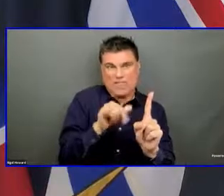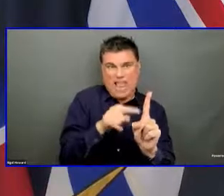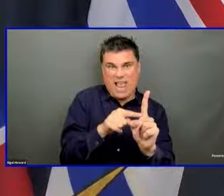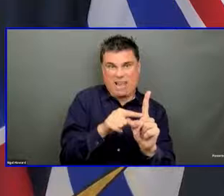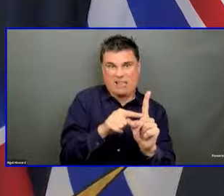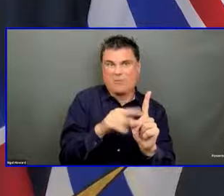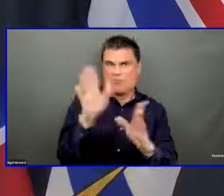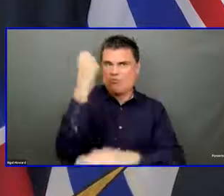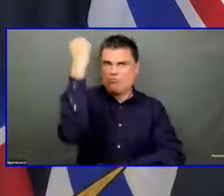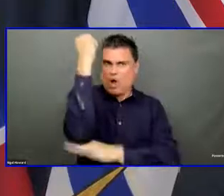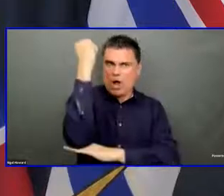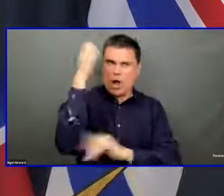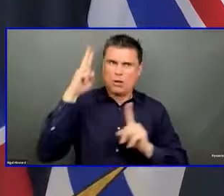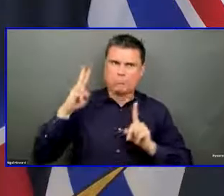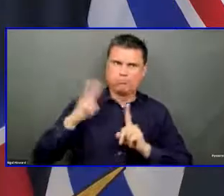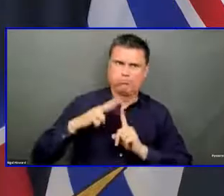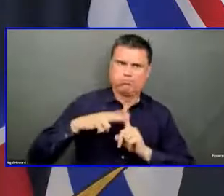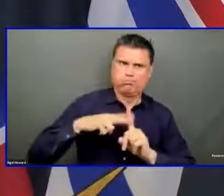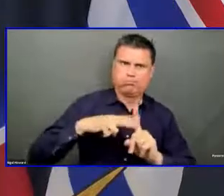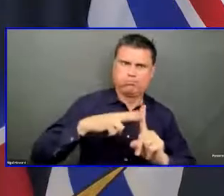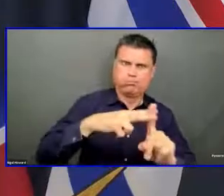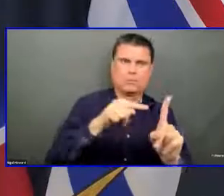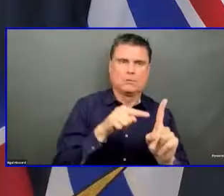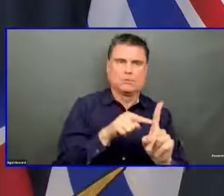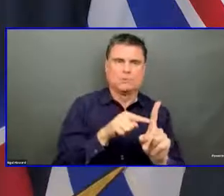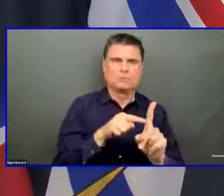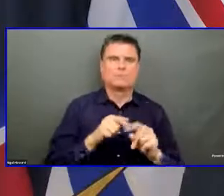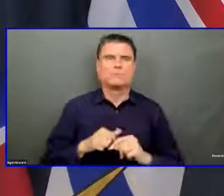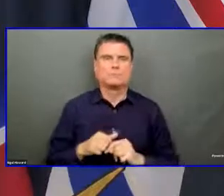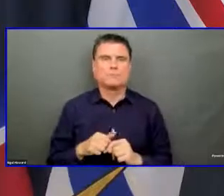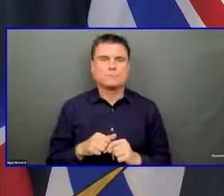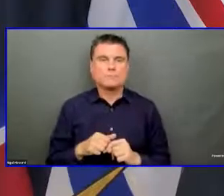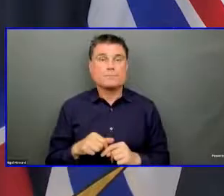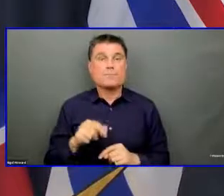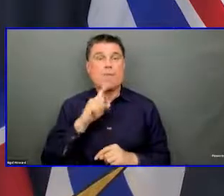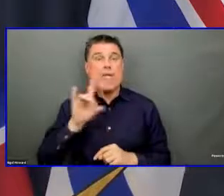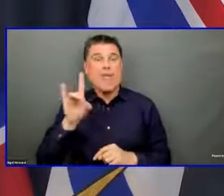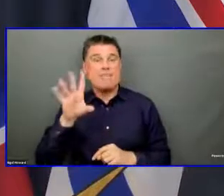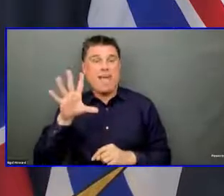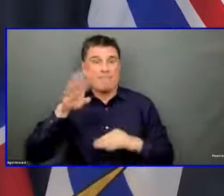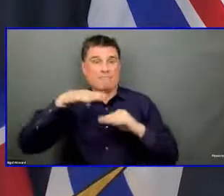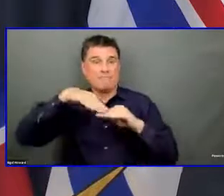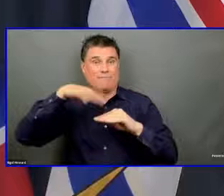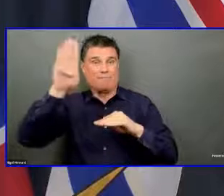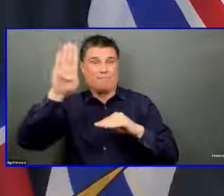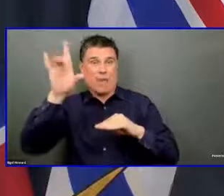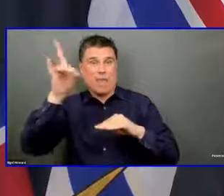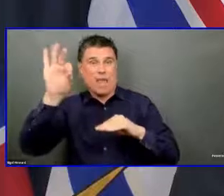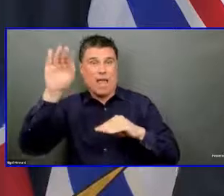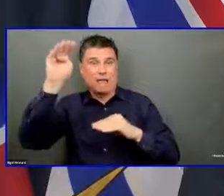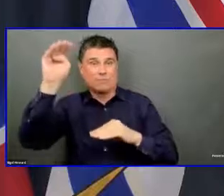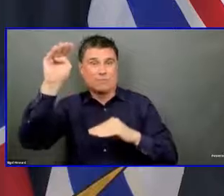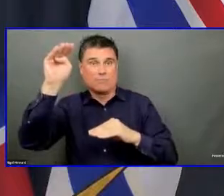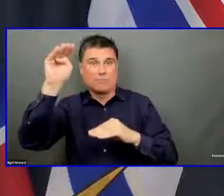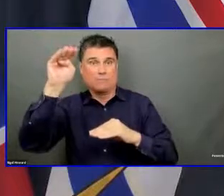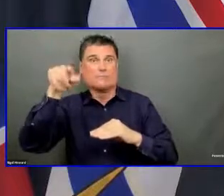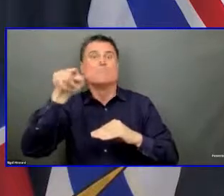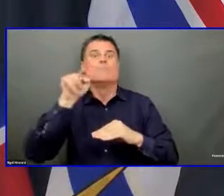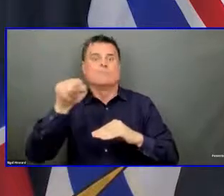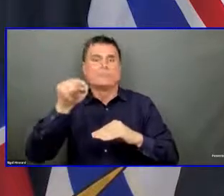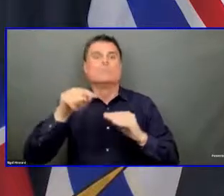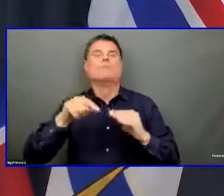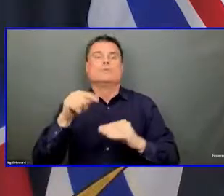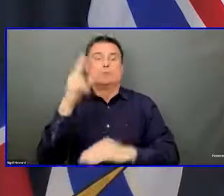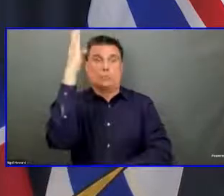85 to 89, born in 1936 or before, as of noon, are able to start to book appointments, and they are doing so in